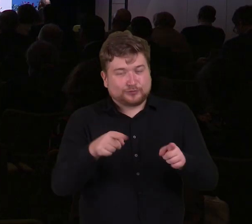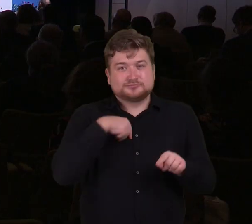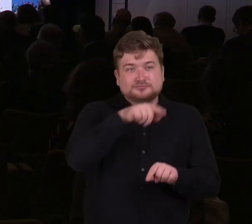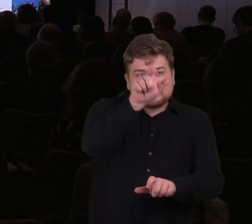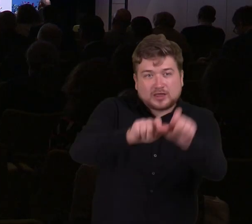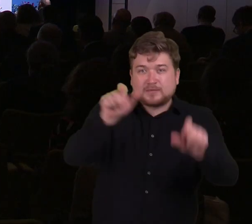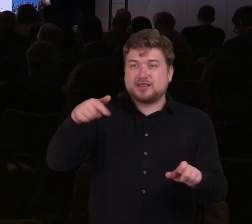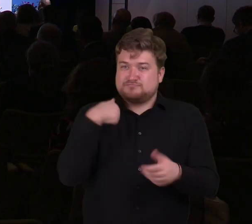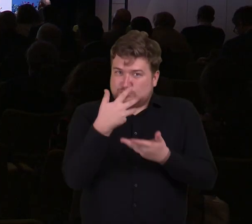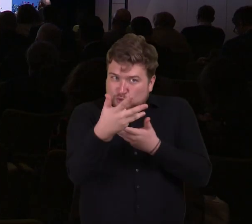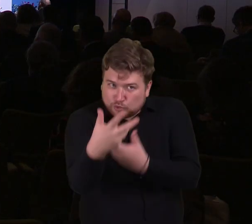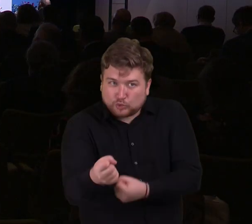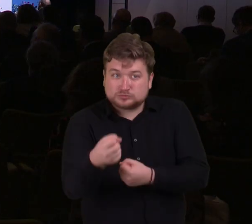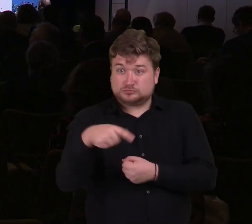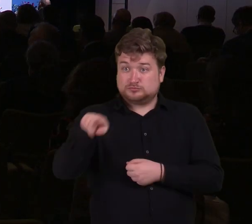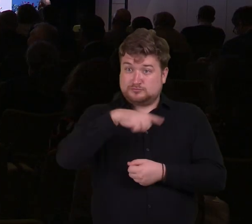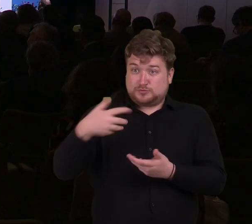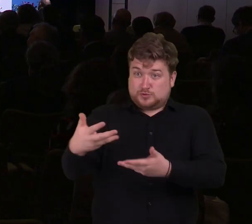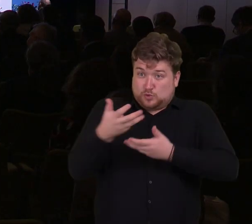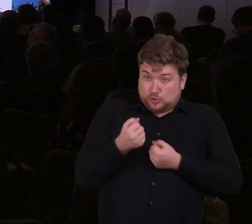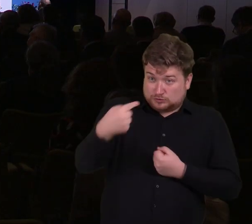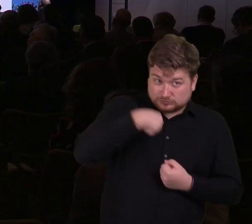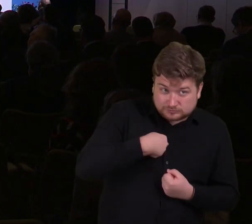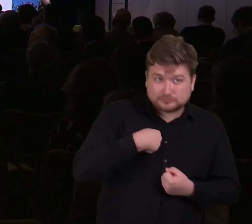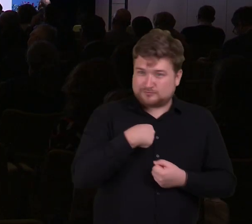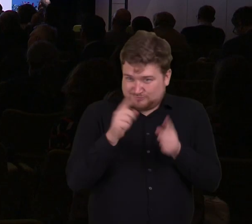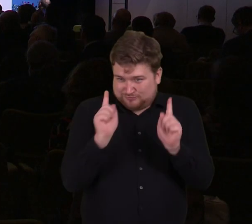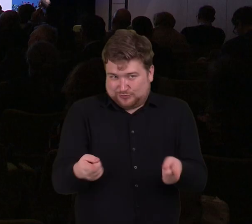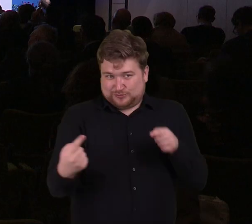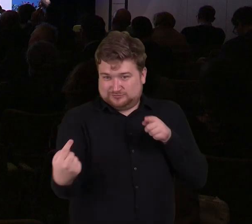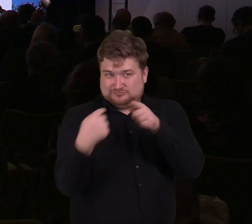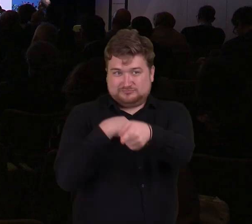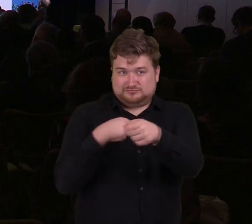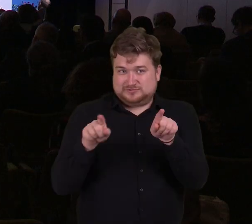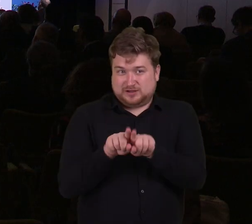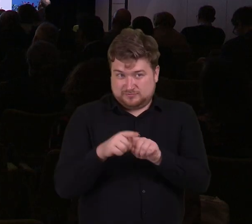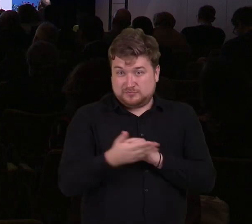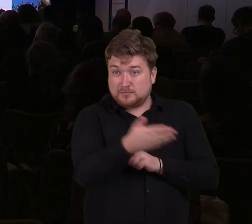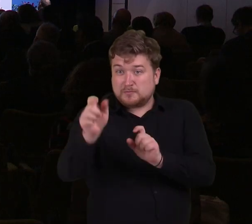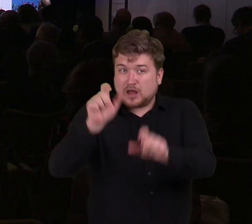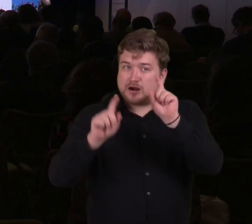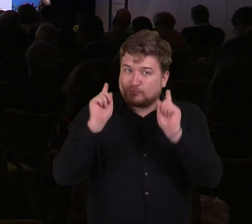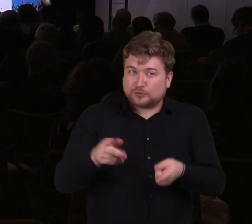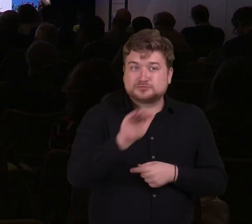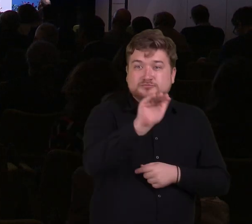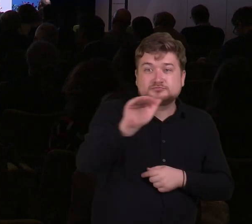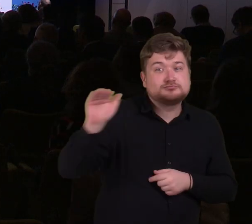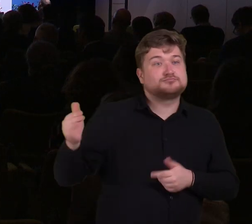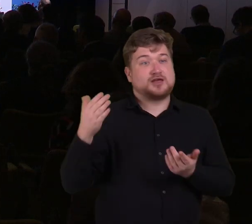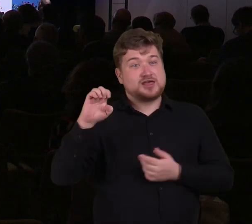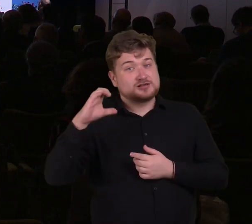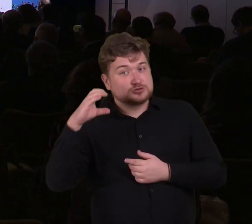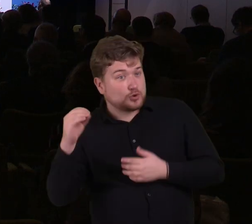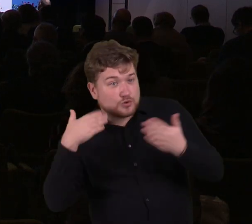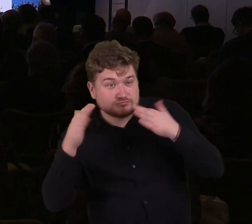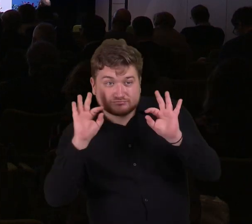So this is not just trust to us, but the trust that we have to have, right? Yes, we have to talk to inhabitants openly. We're talking about ecology,